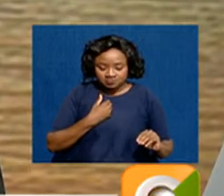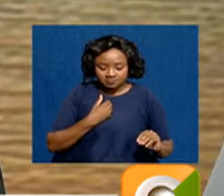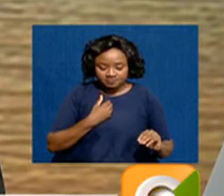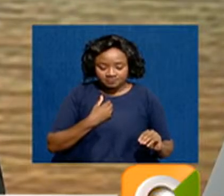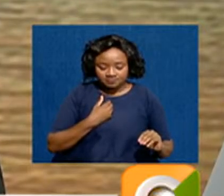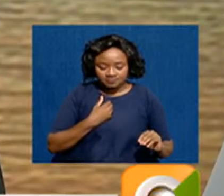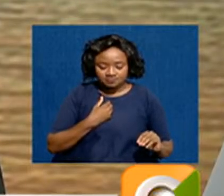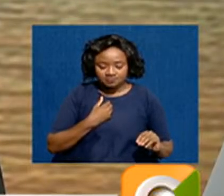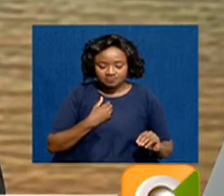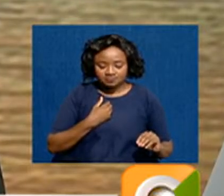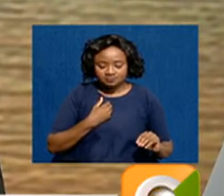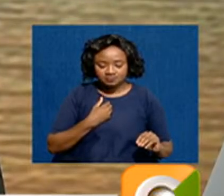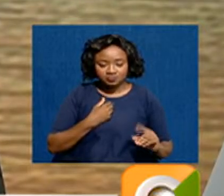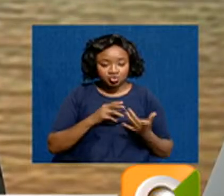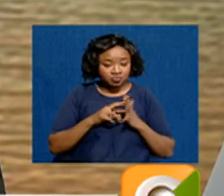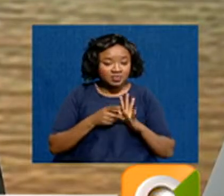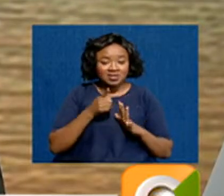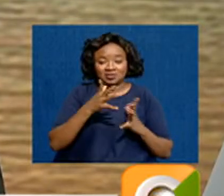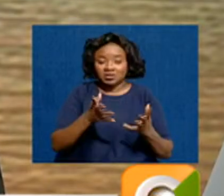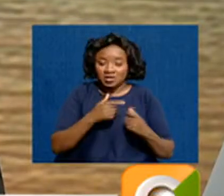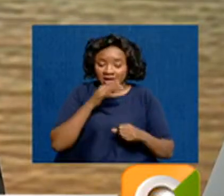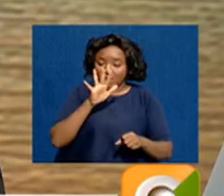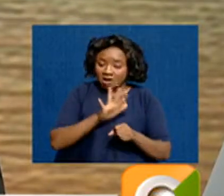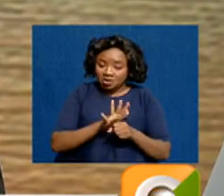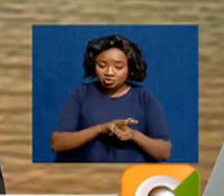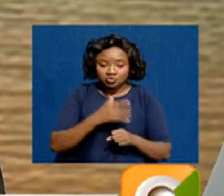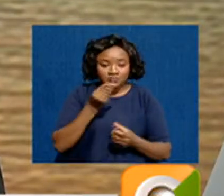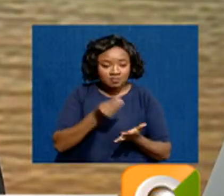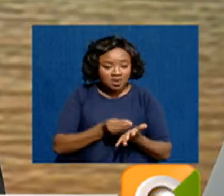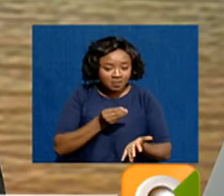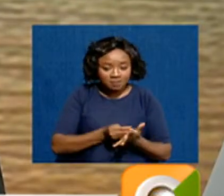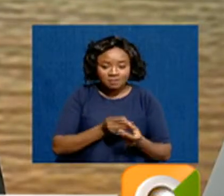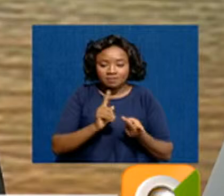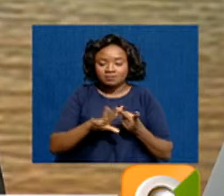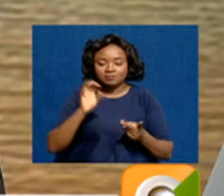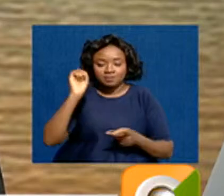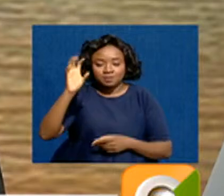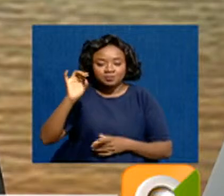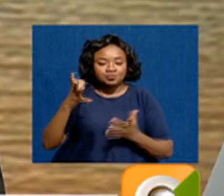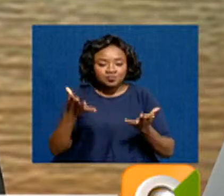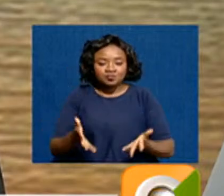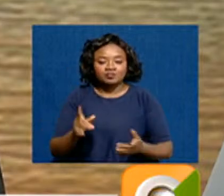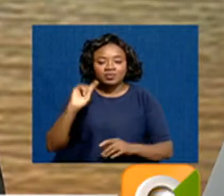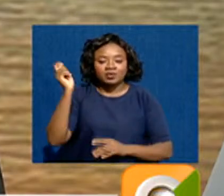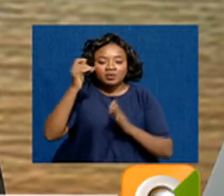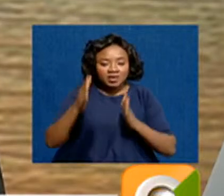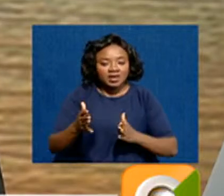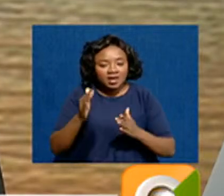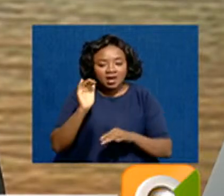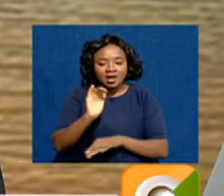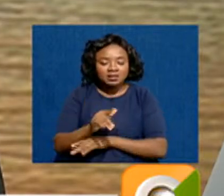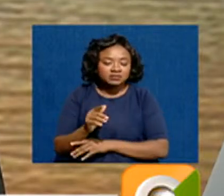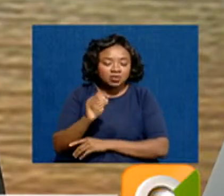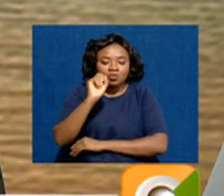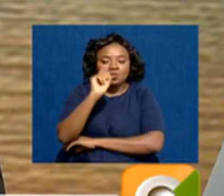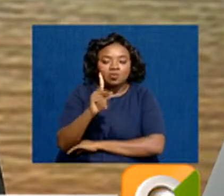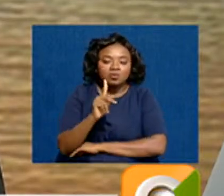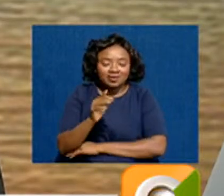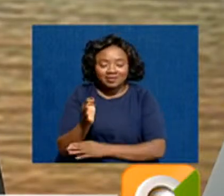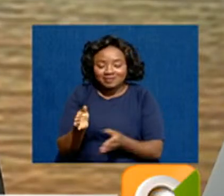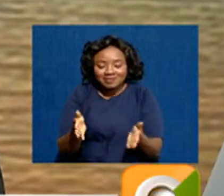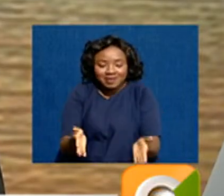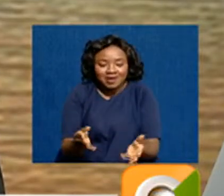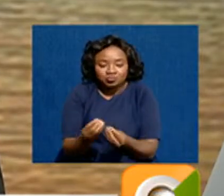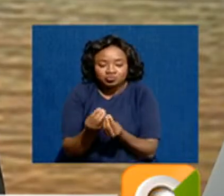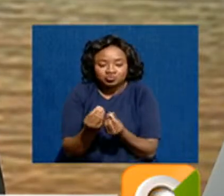airport. So this is a lot of money. This is all future. The Kenyans are asking, so what happens now? Because a